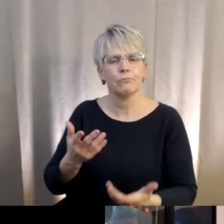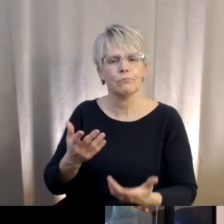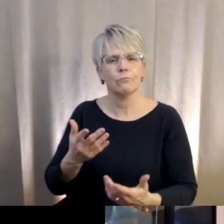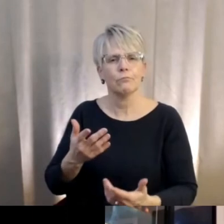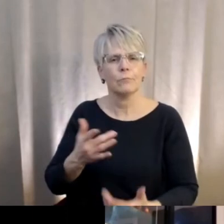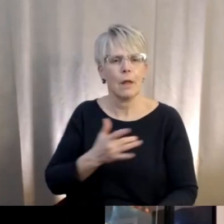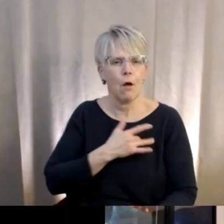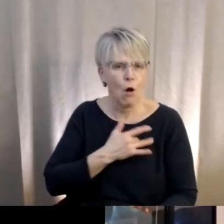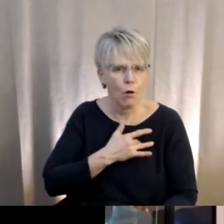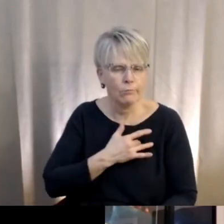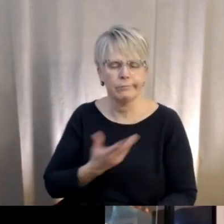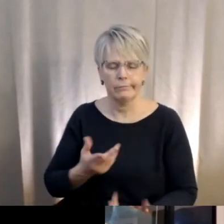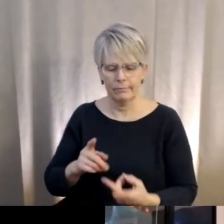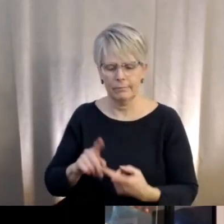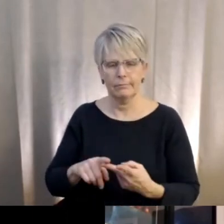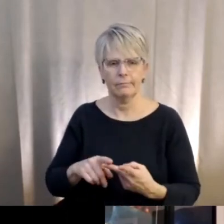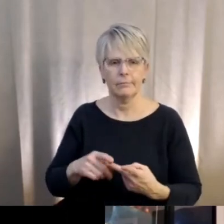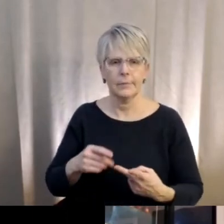diabetic alerts and